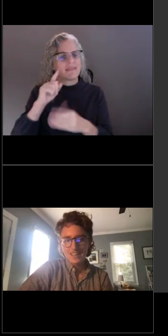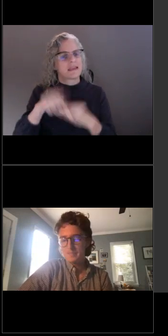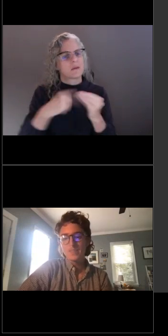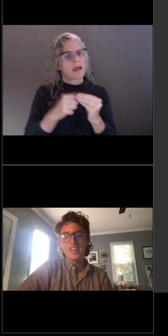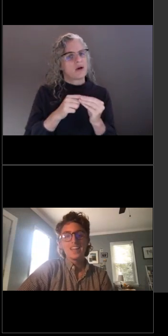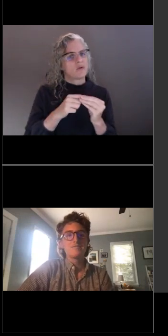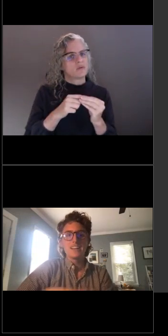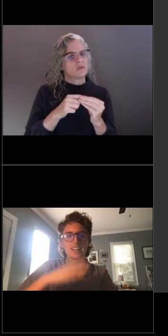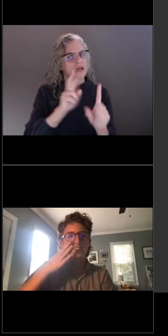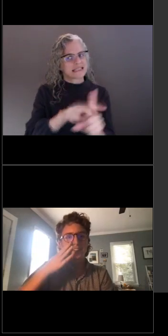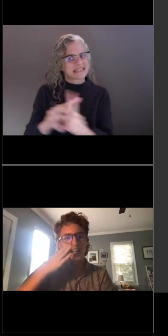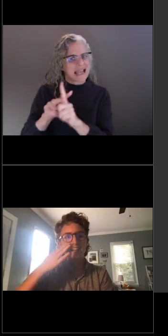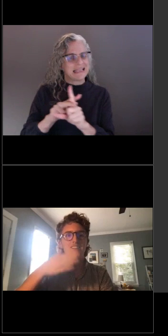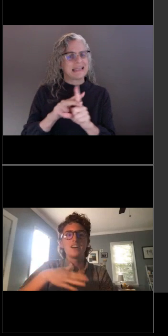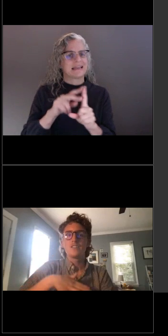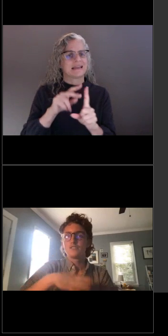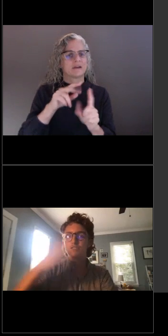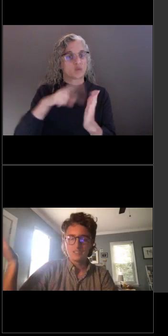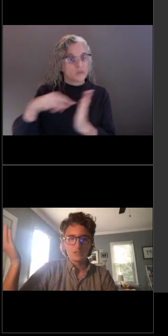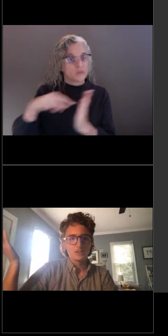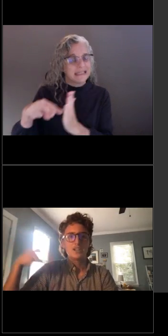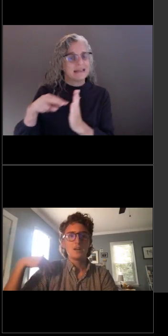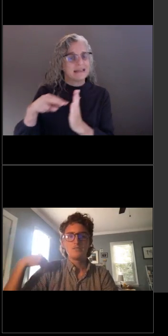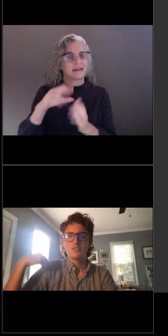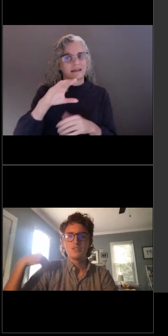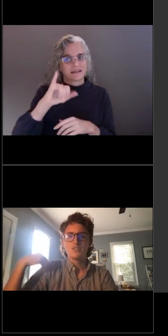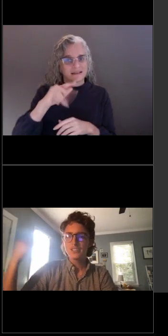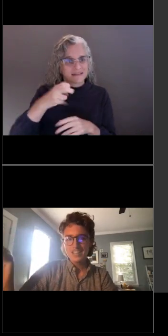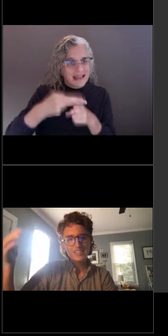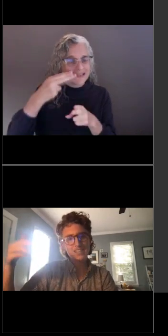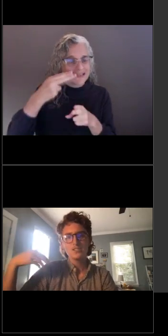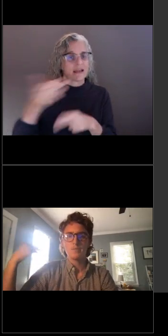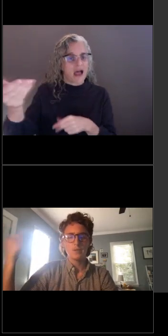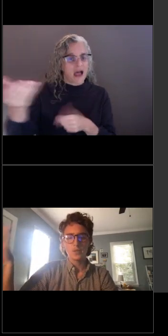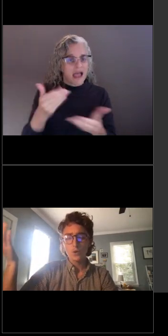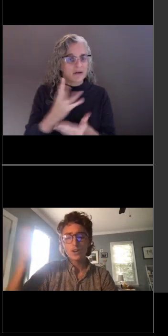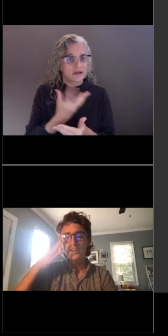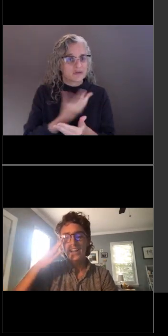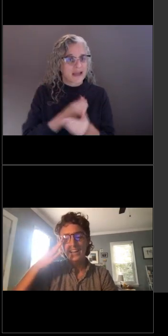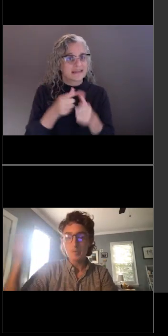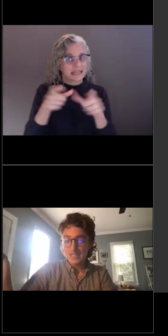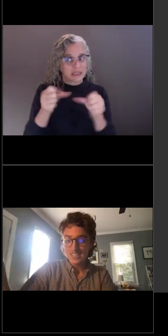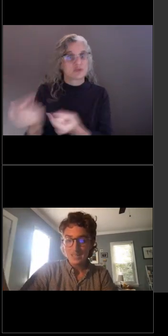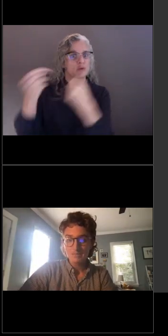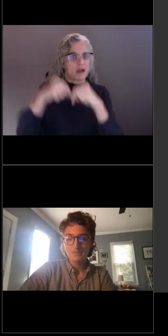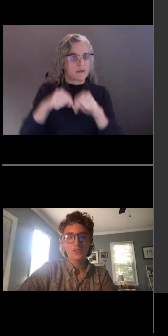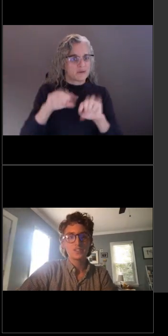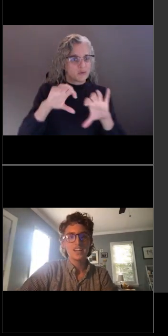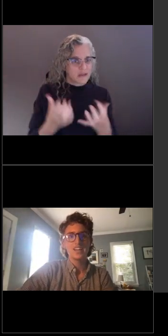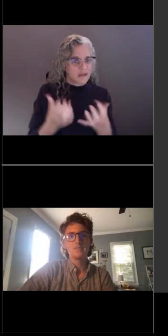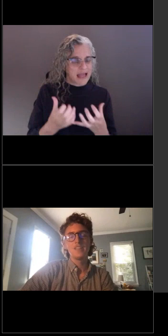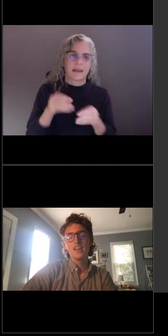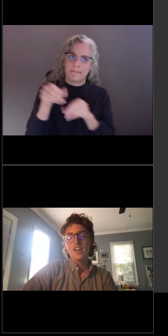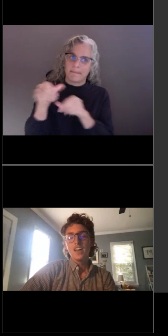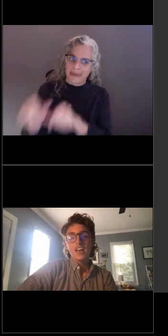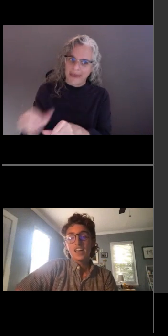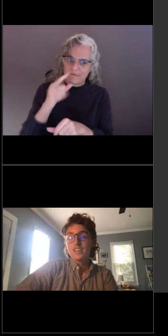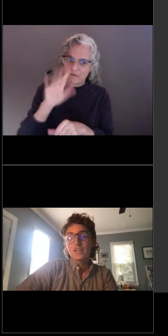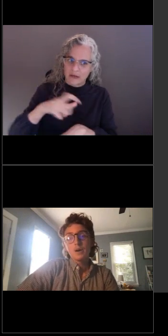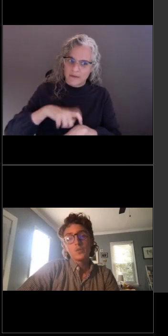hiring them, inviting us to, and other trans linguists to come to your classes, talk about their work and compensate them for their